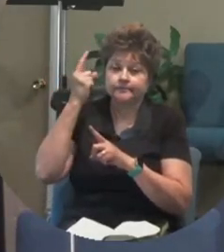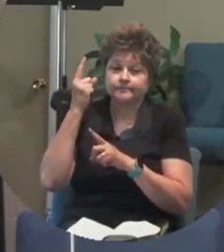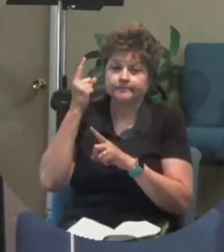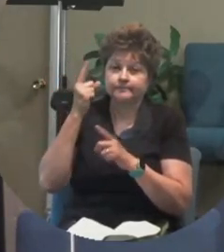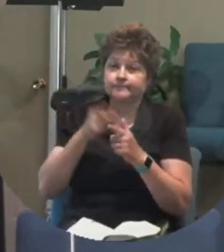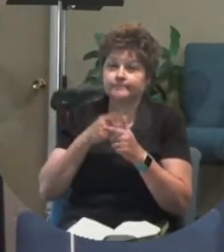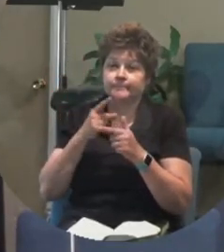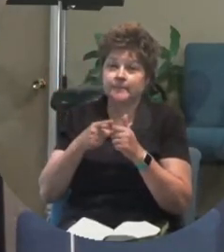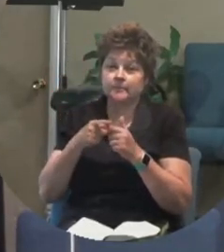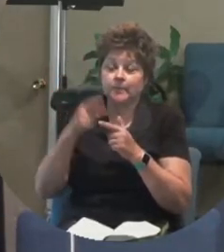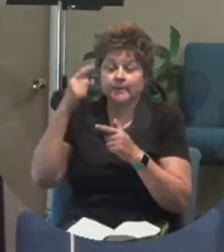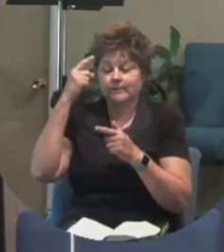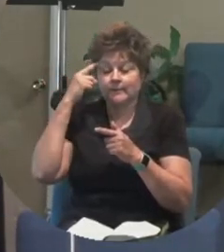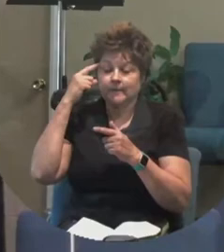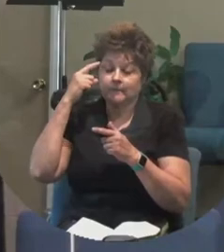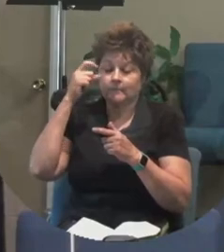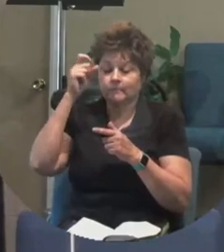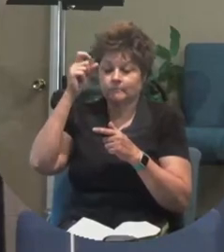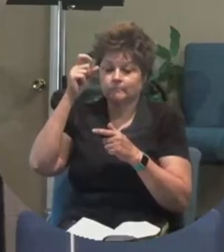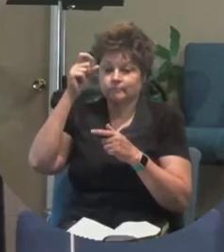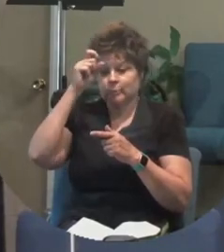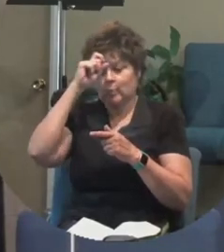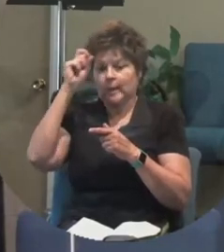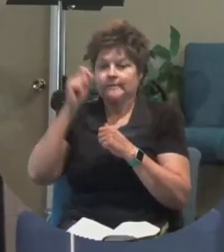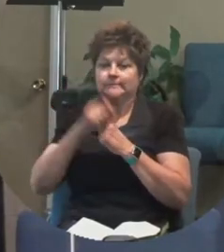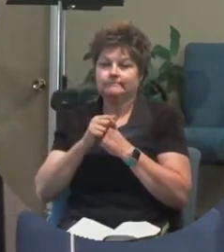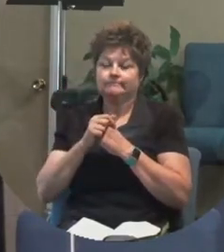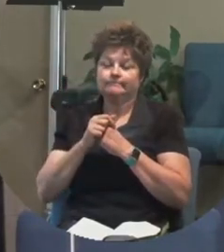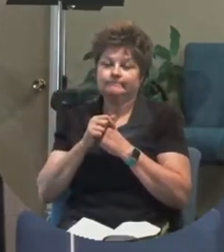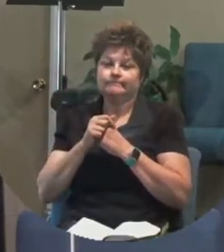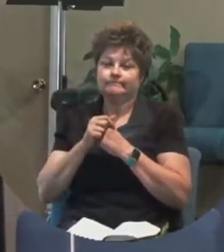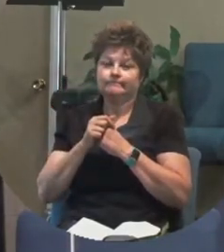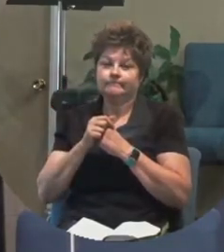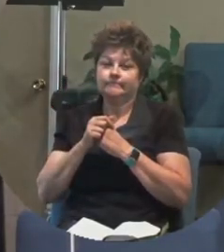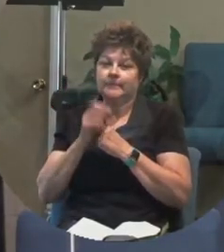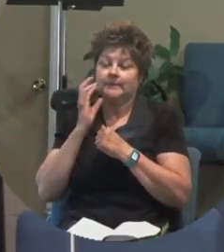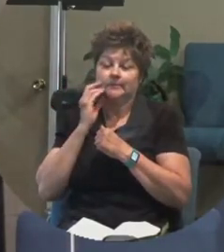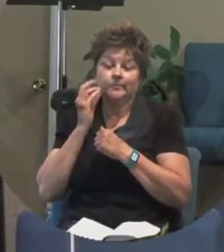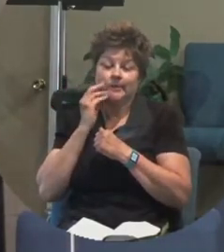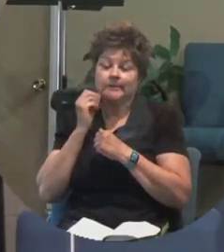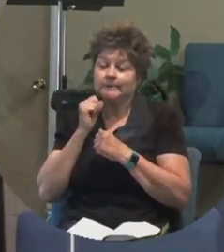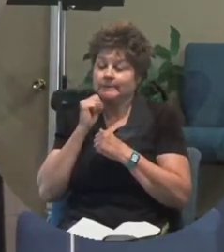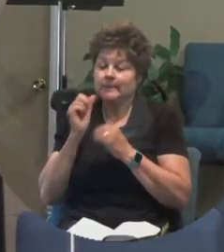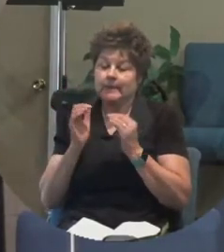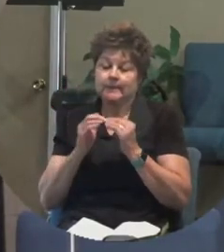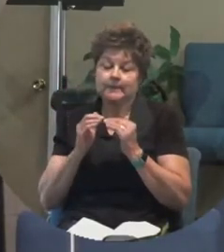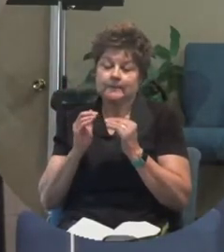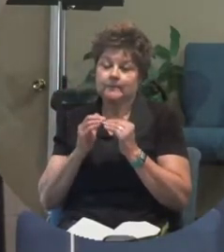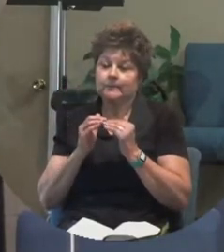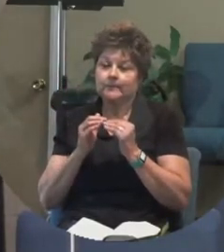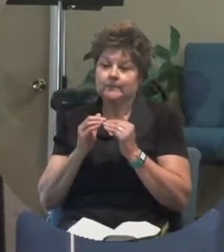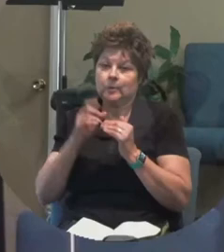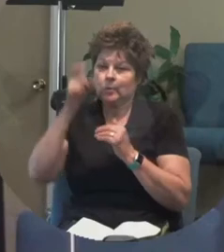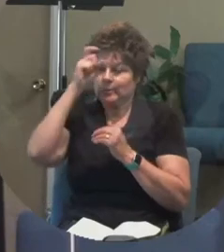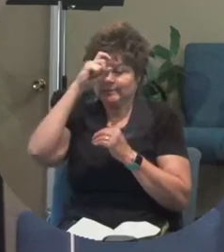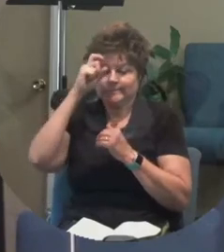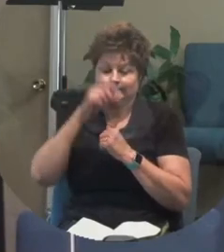we're going to think we're wise. And experience doesn't equate